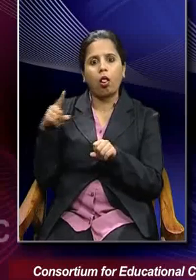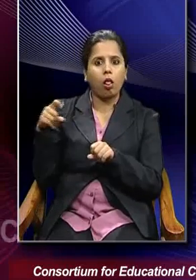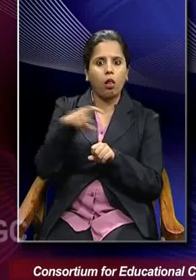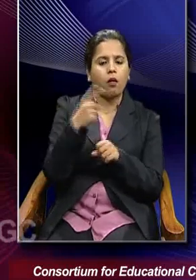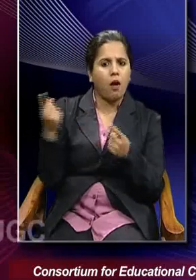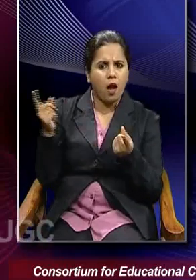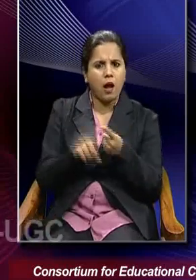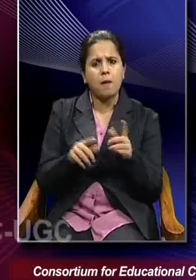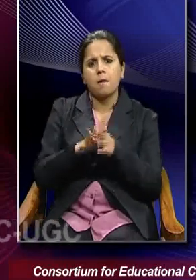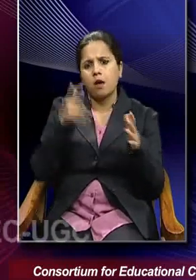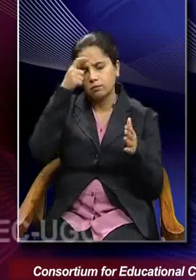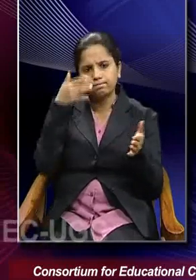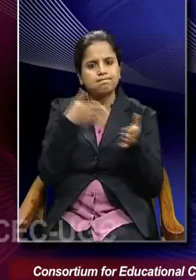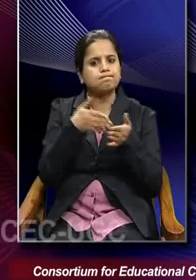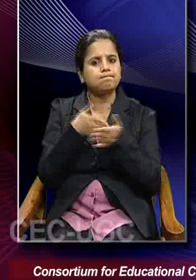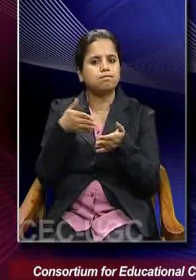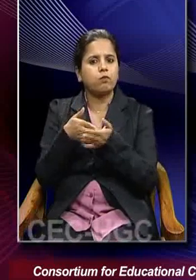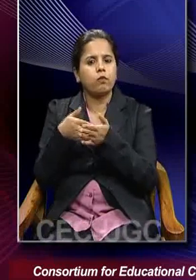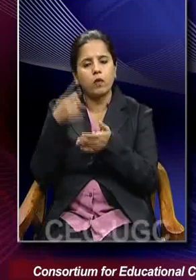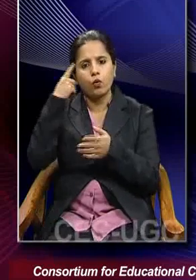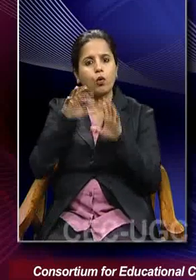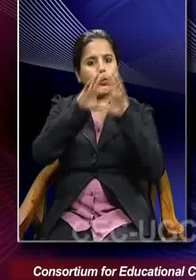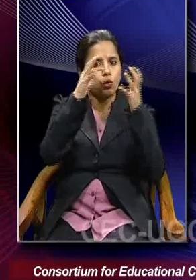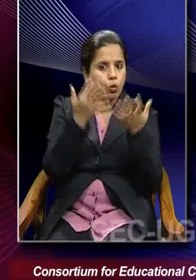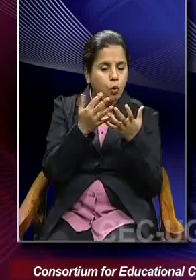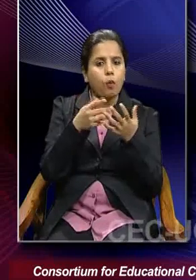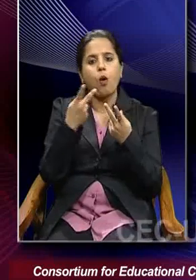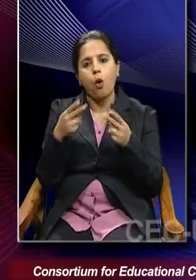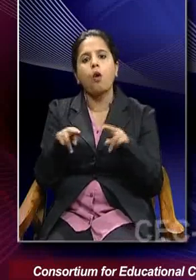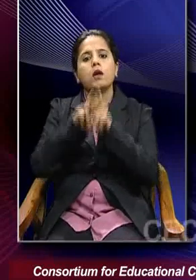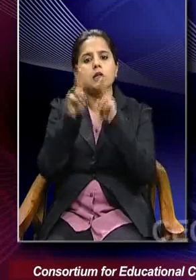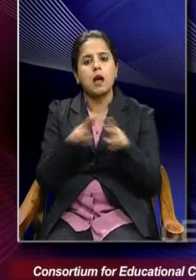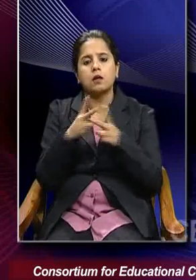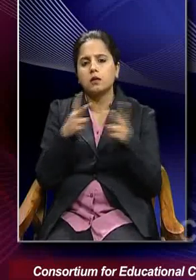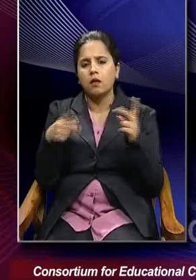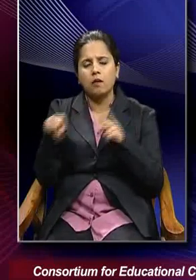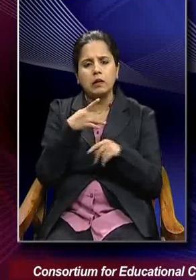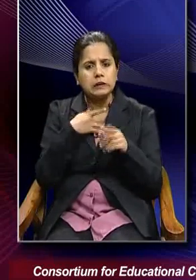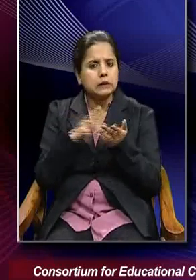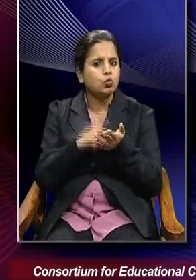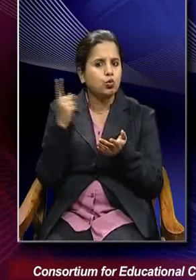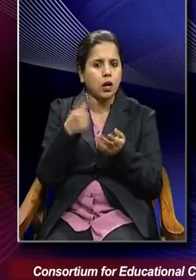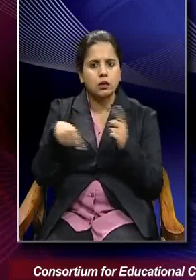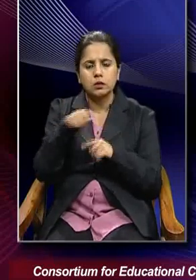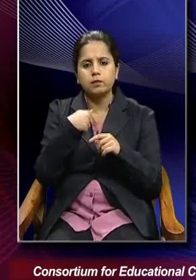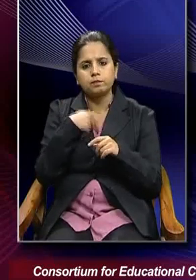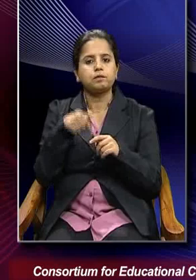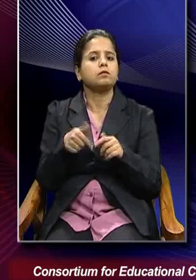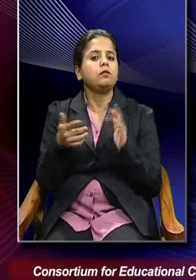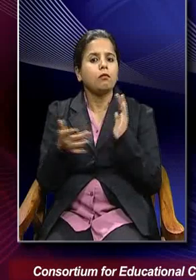huge challenges for the global and national governance, at that time it was